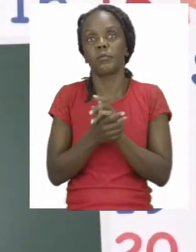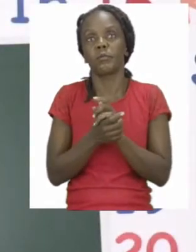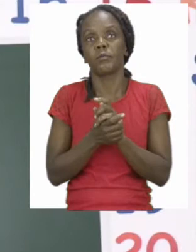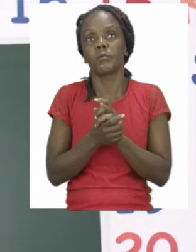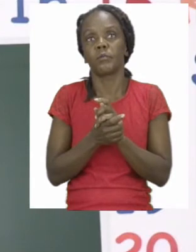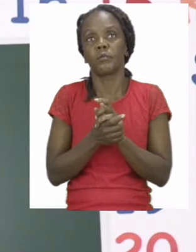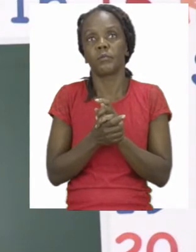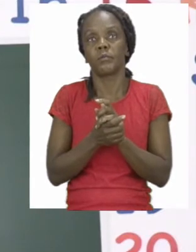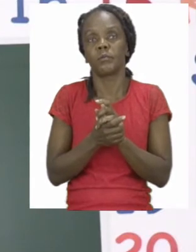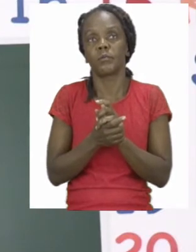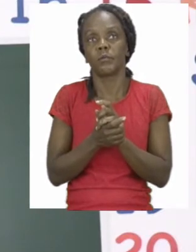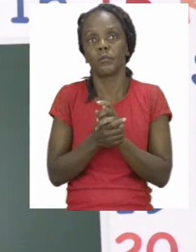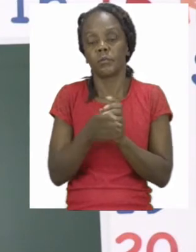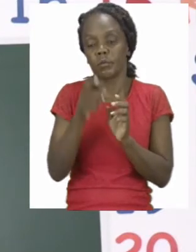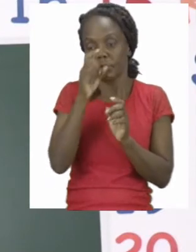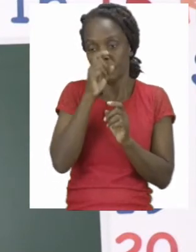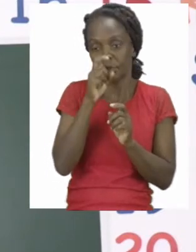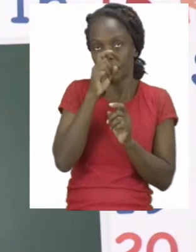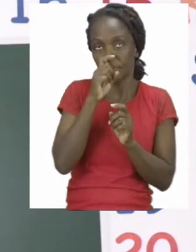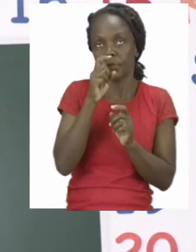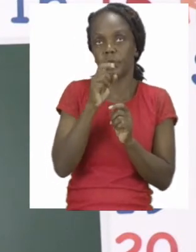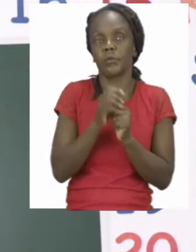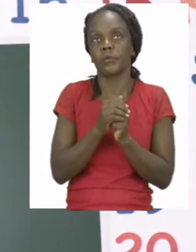is sister.